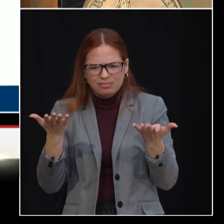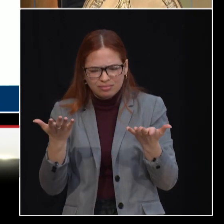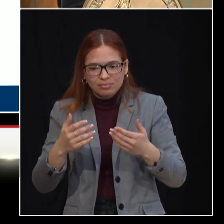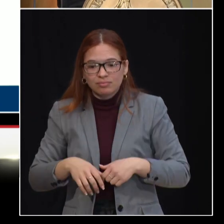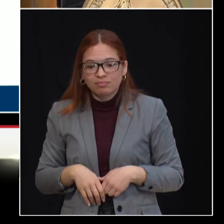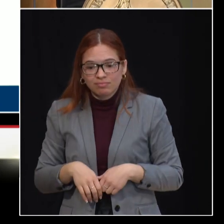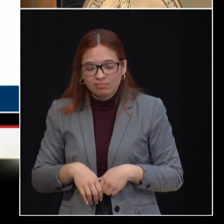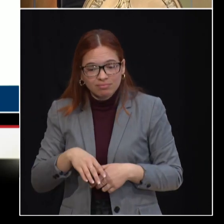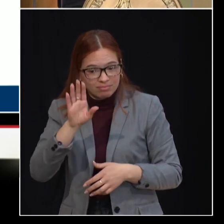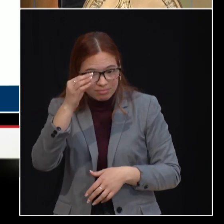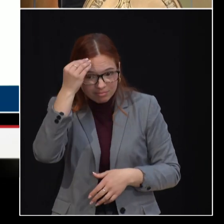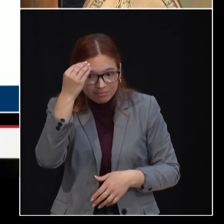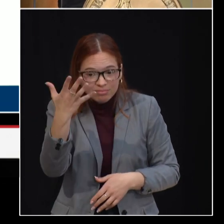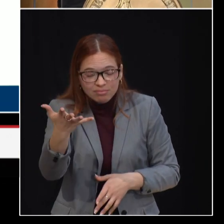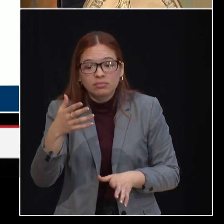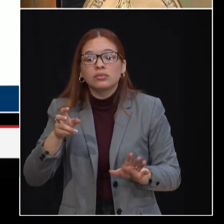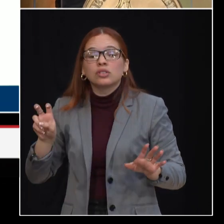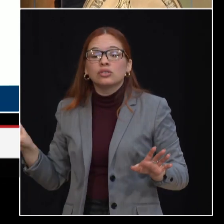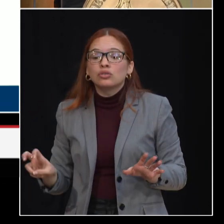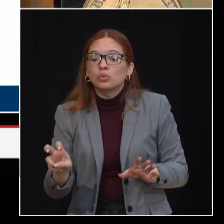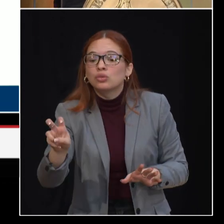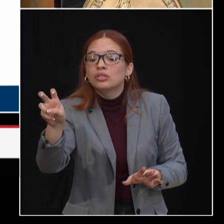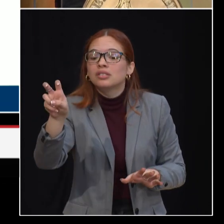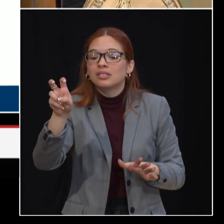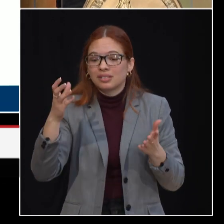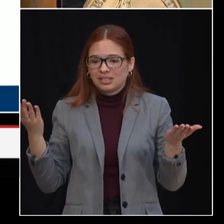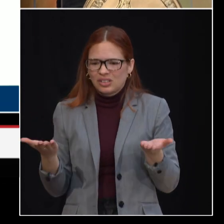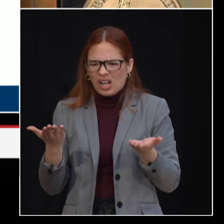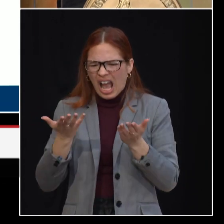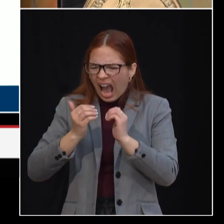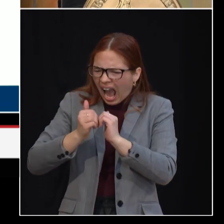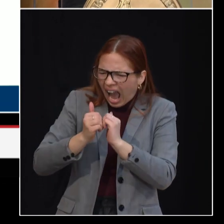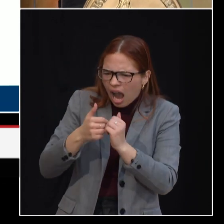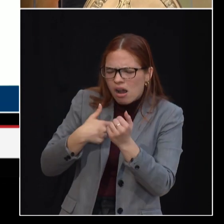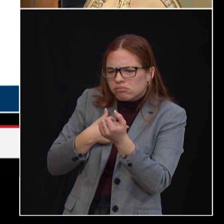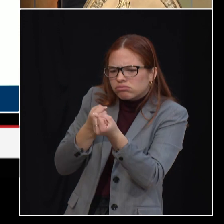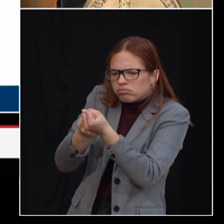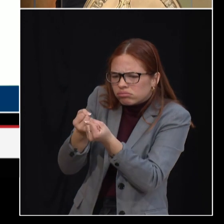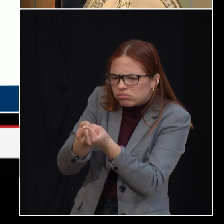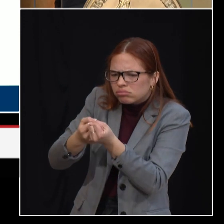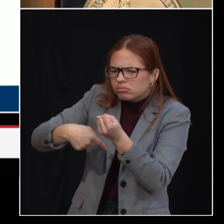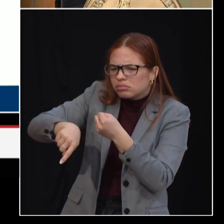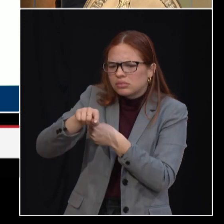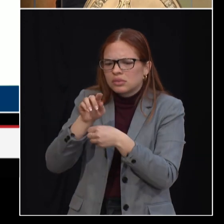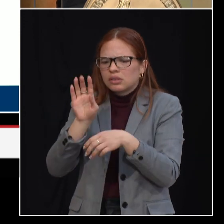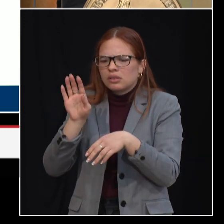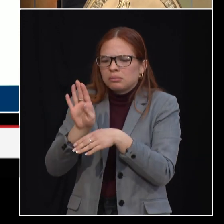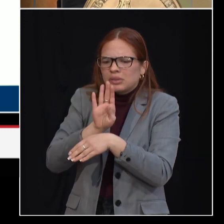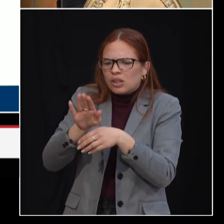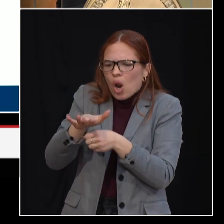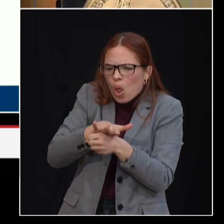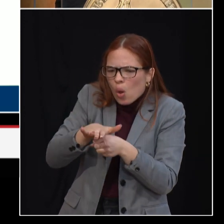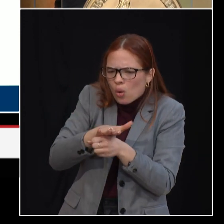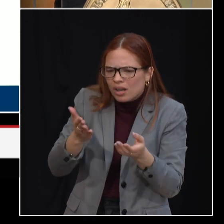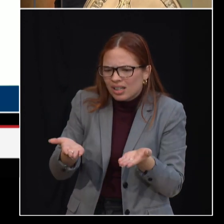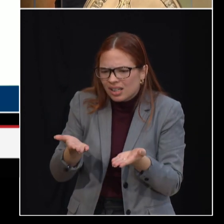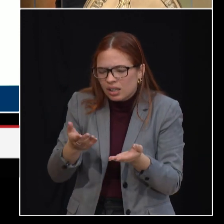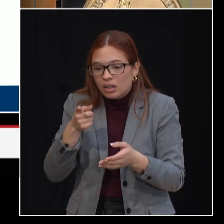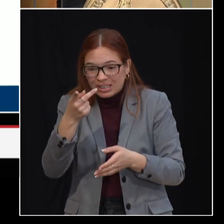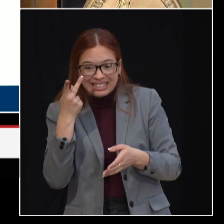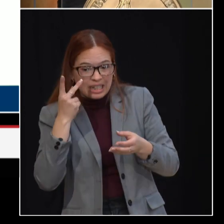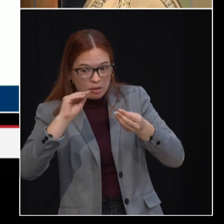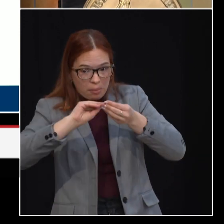industry and how you can get on it as a small business owner. Starting with some numbers on the next slide, in 2021,